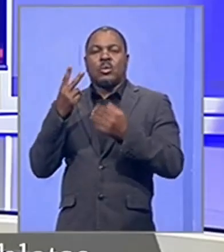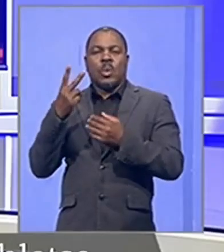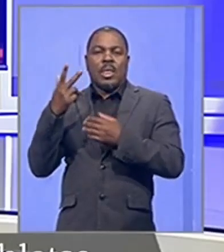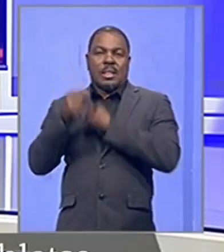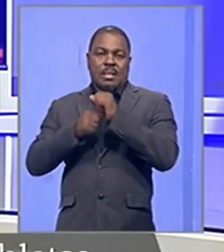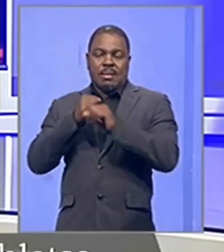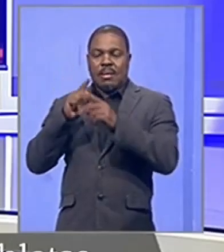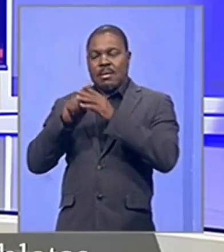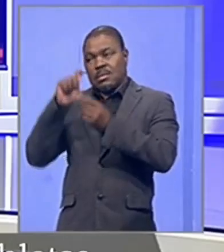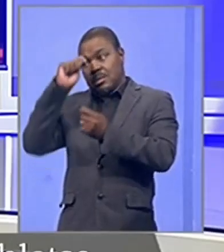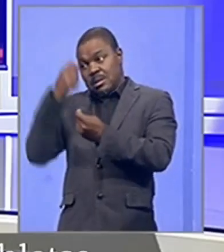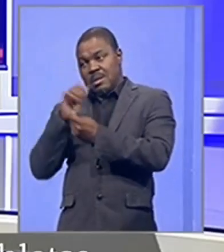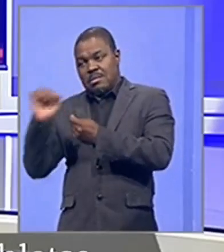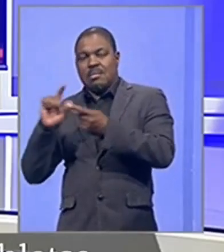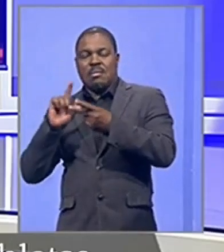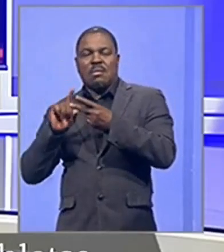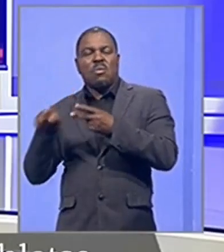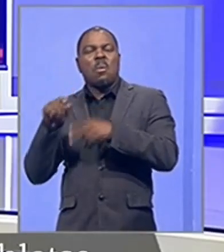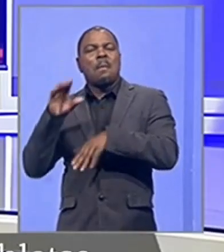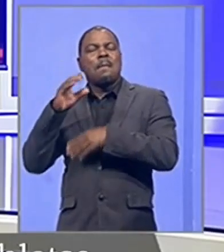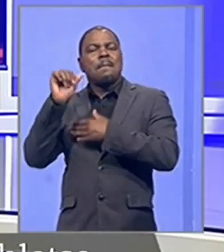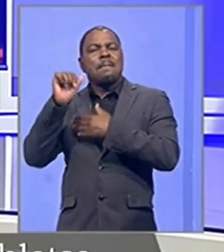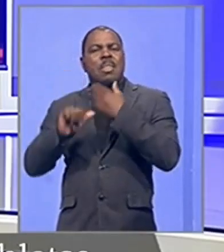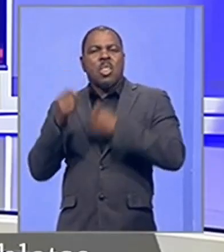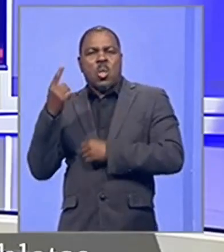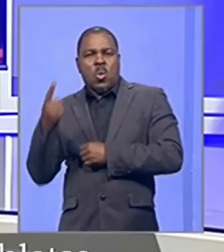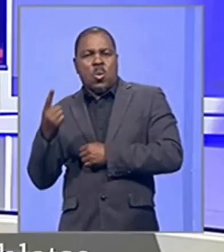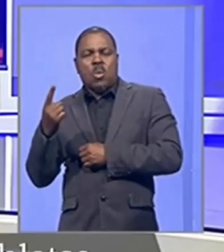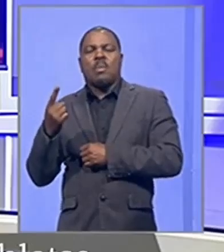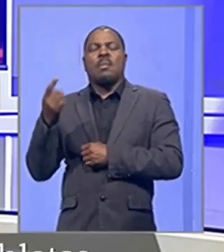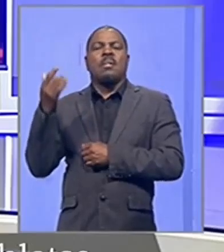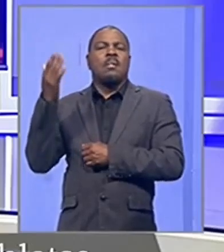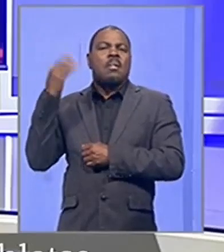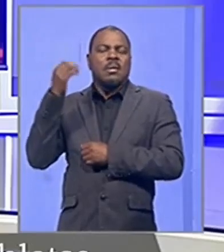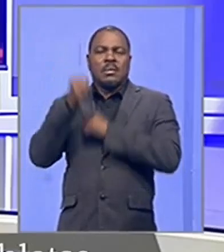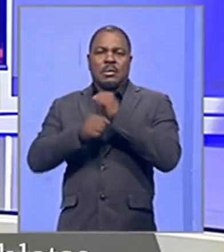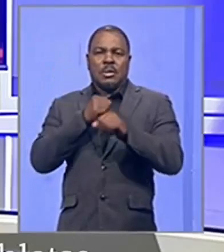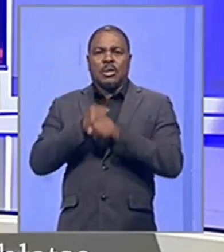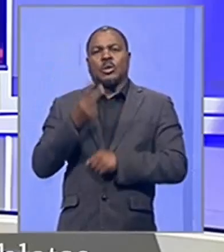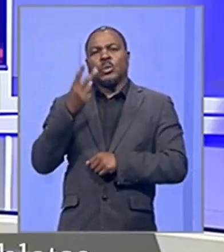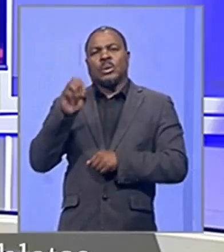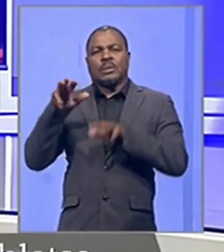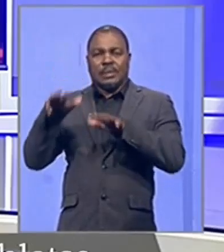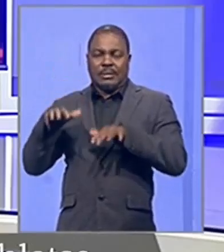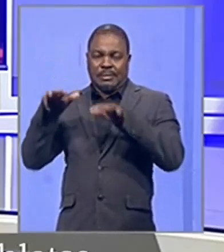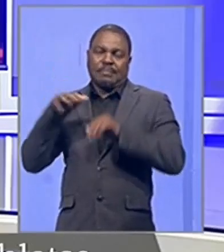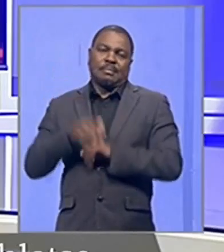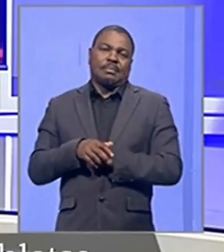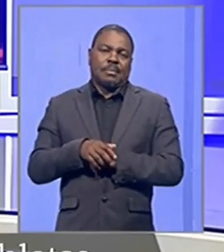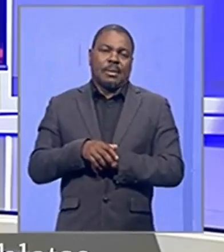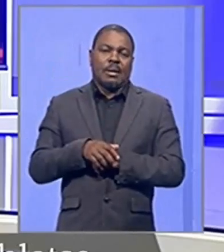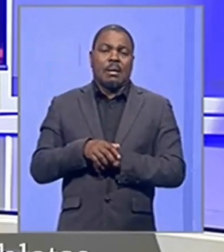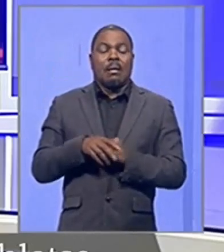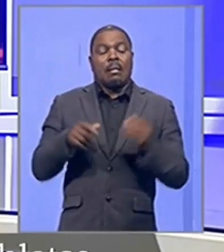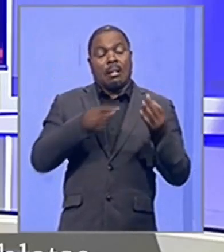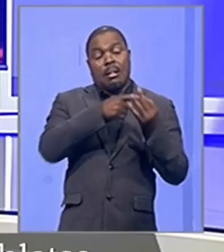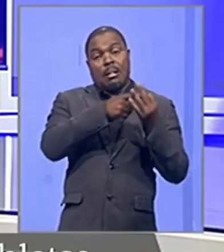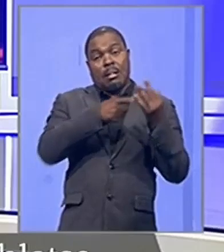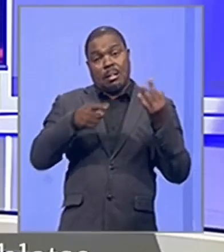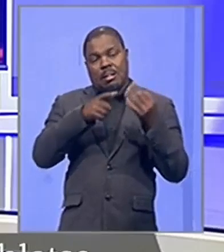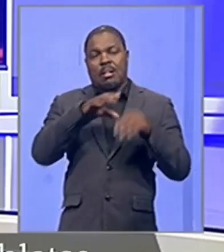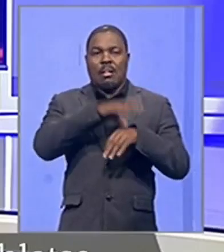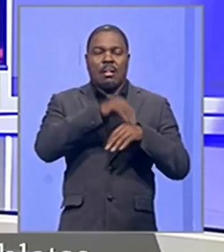morwa wa gagwe wa ngwaga o tee kgweding ya Moranang 2019. bagononelwa ba mengwaga ya magareng